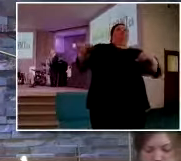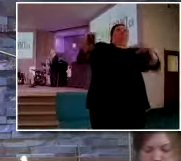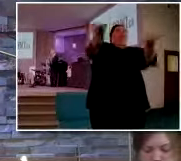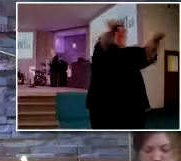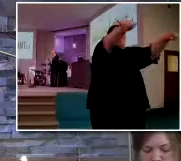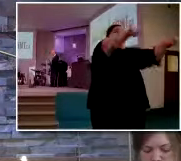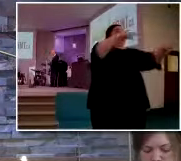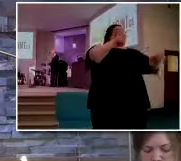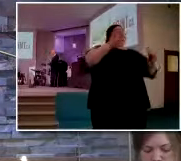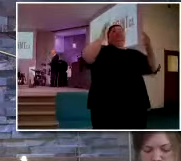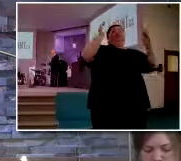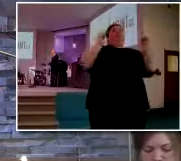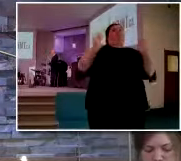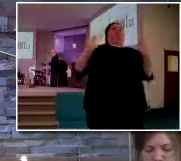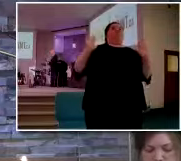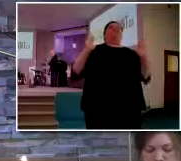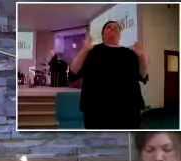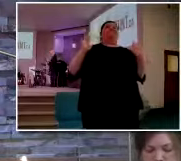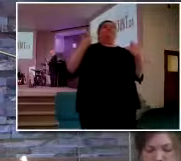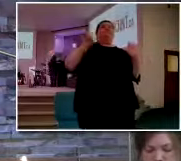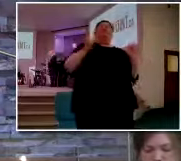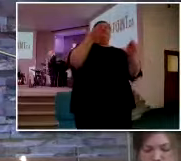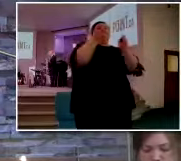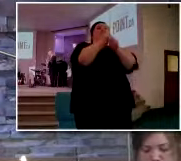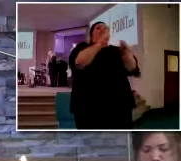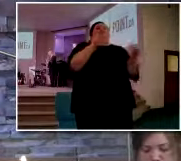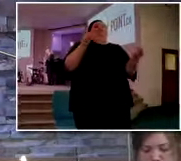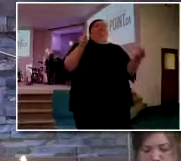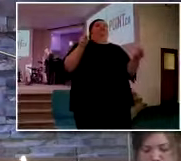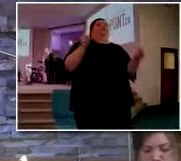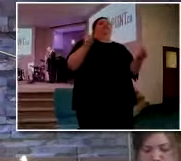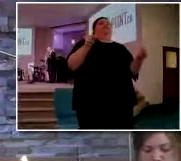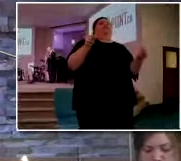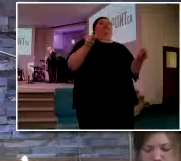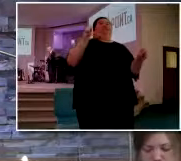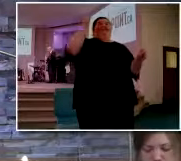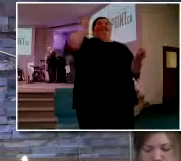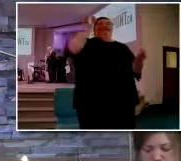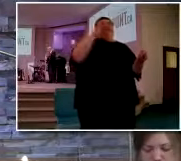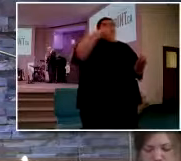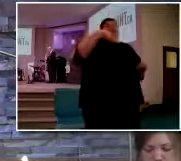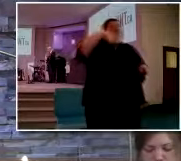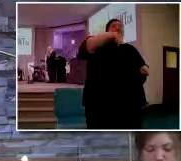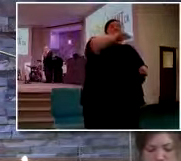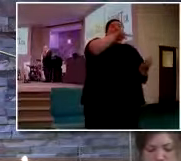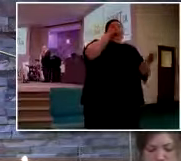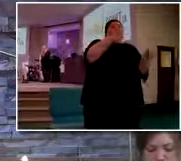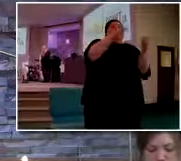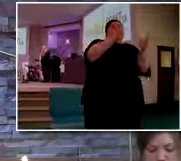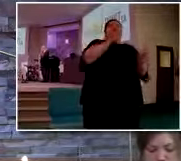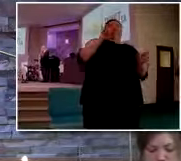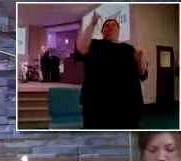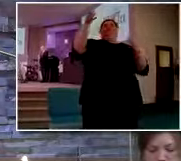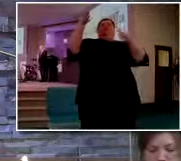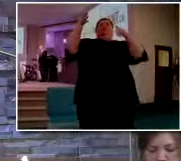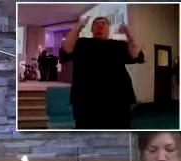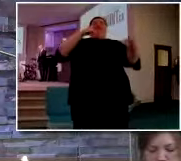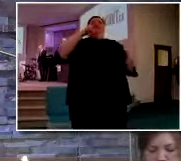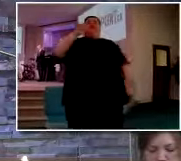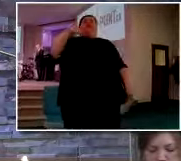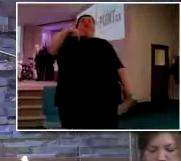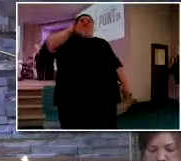We just needed a hope. We just needed a salvation. And God, even though we were a sinner, You died for us. And I pray, God, every person